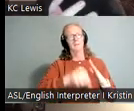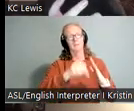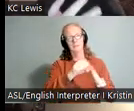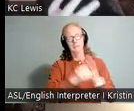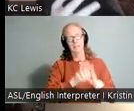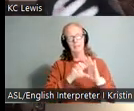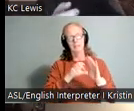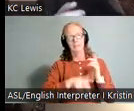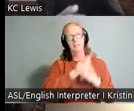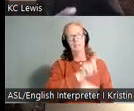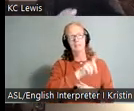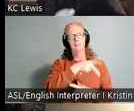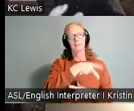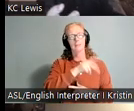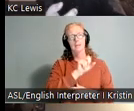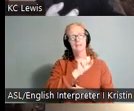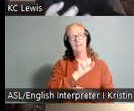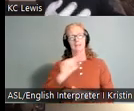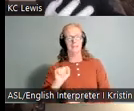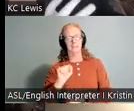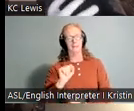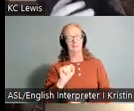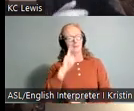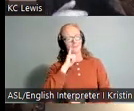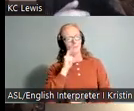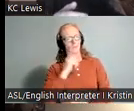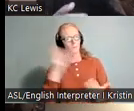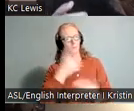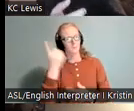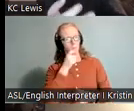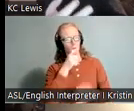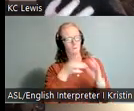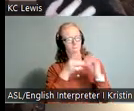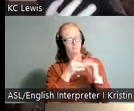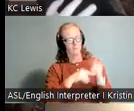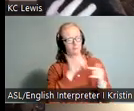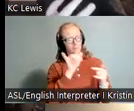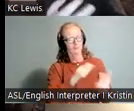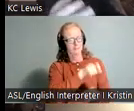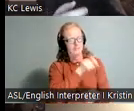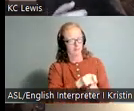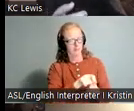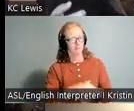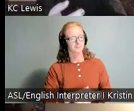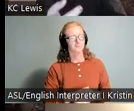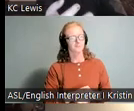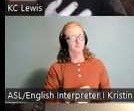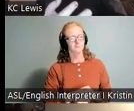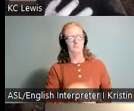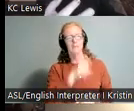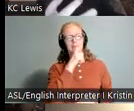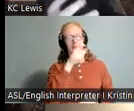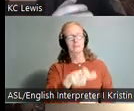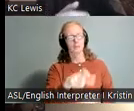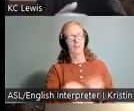the DPSST. And we could probably bring in someone who can speak about that more to help talk about that. And so it's not necessarily